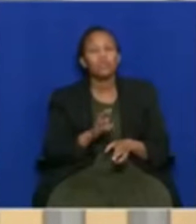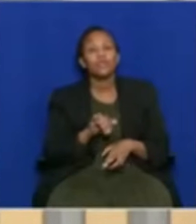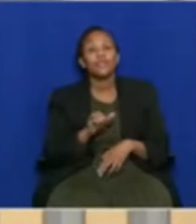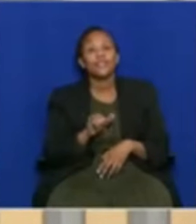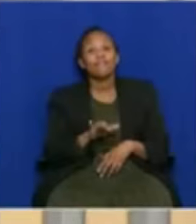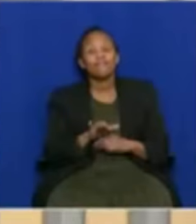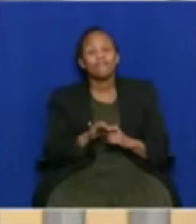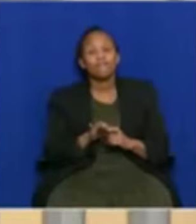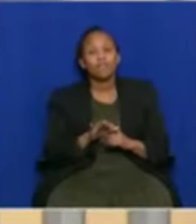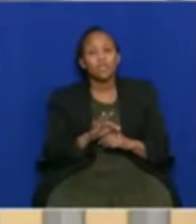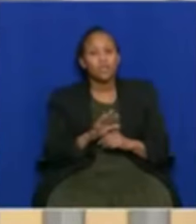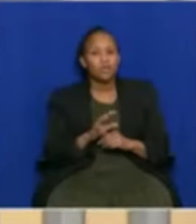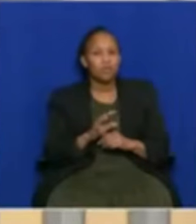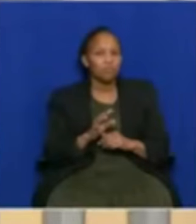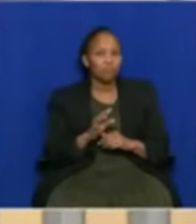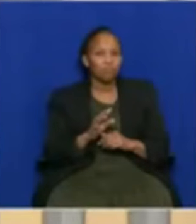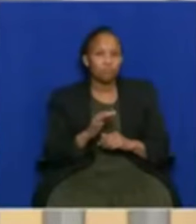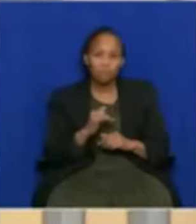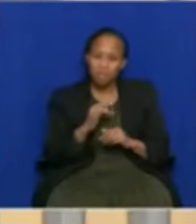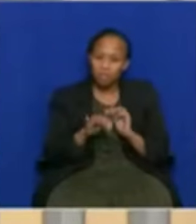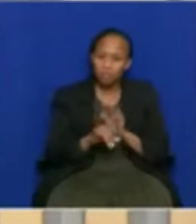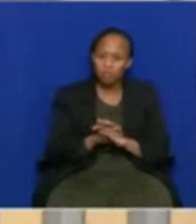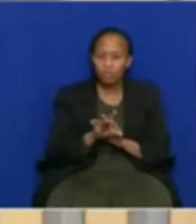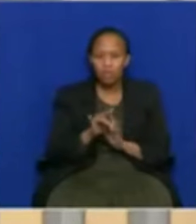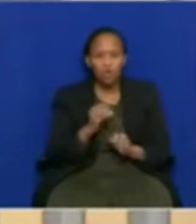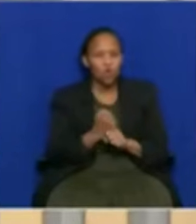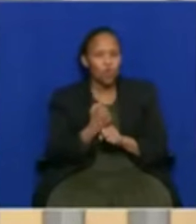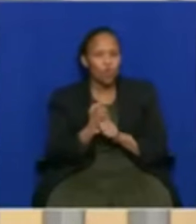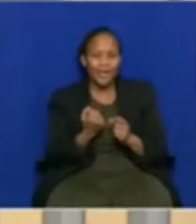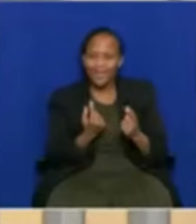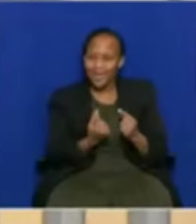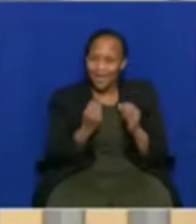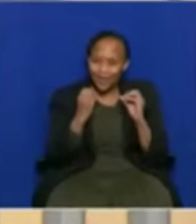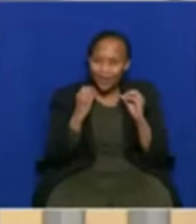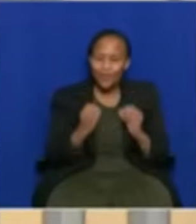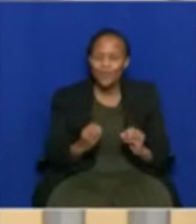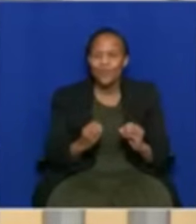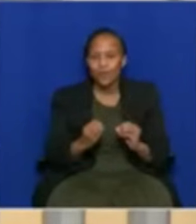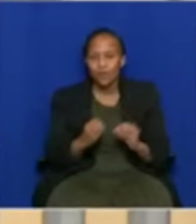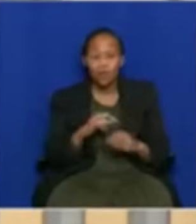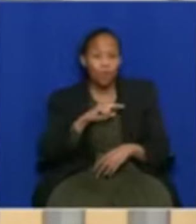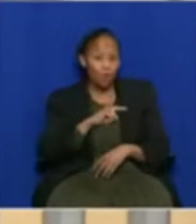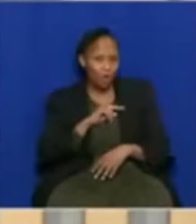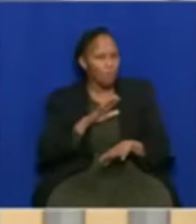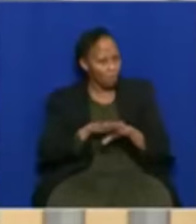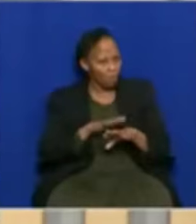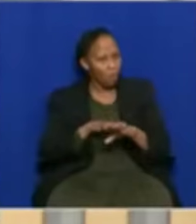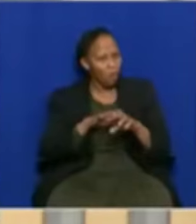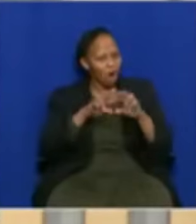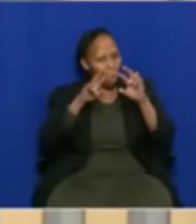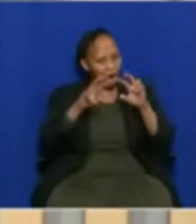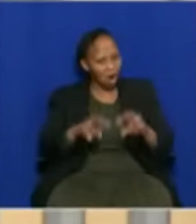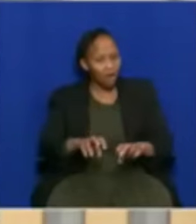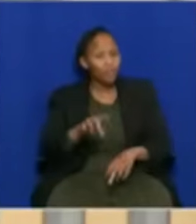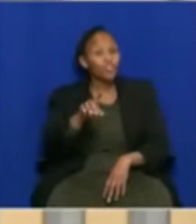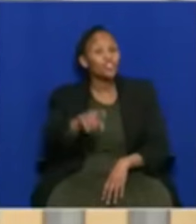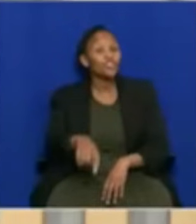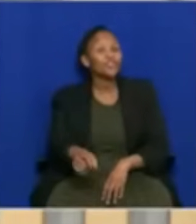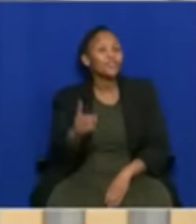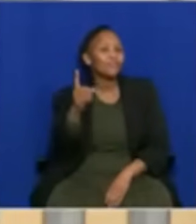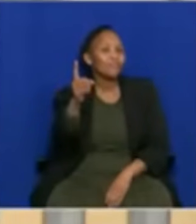work, because they should have investigated further. They are the inspectorate. The inspectorate